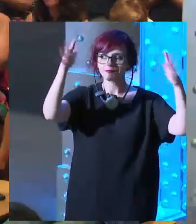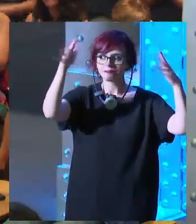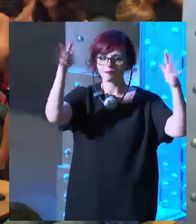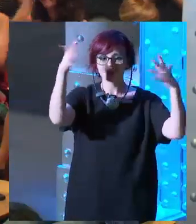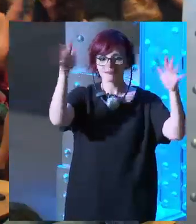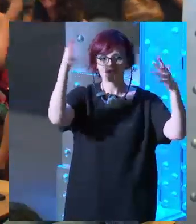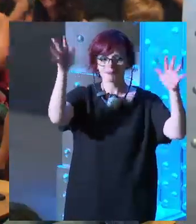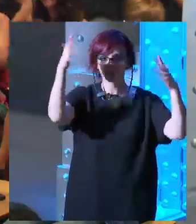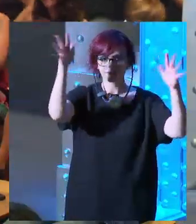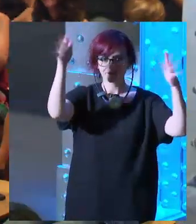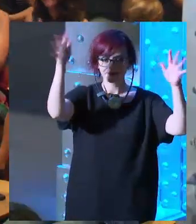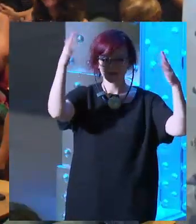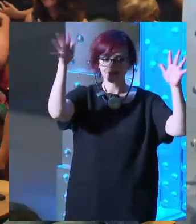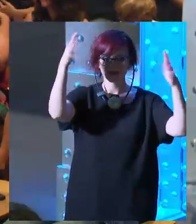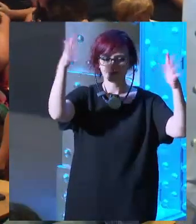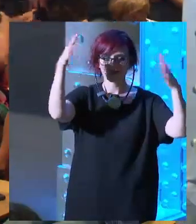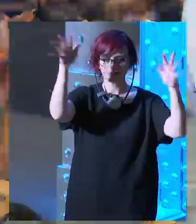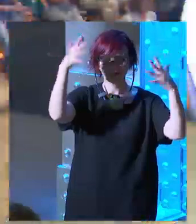Creo que